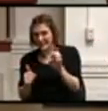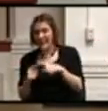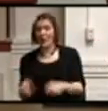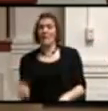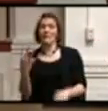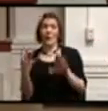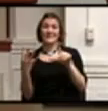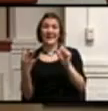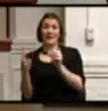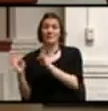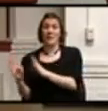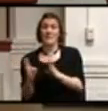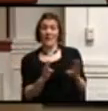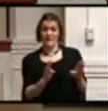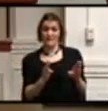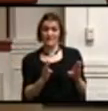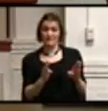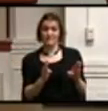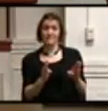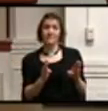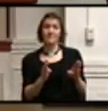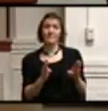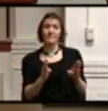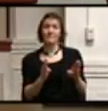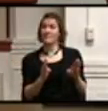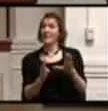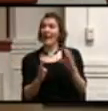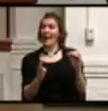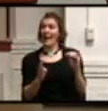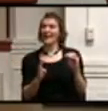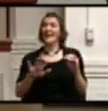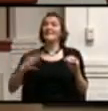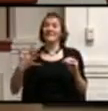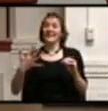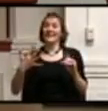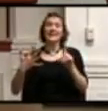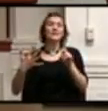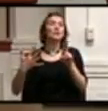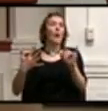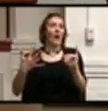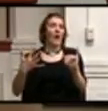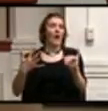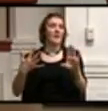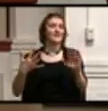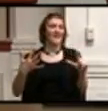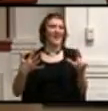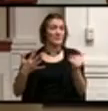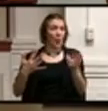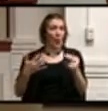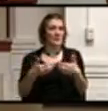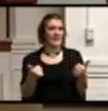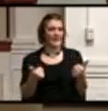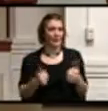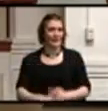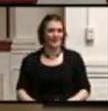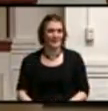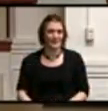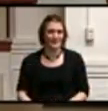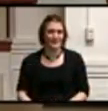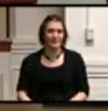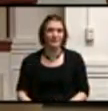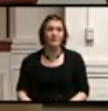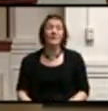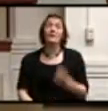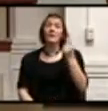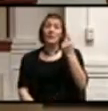cells and a DUI cell. So it's relatively compact. One of the things that we were able to